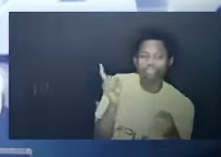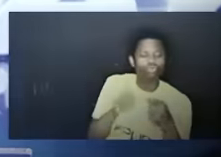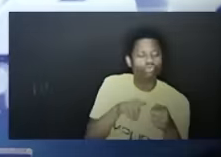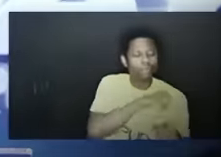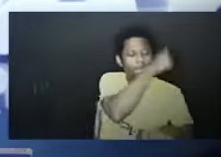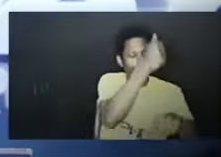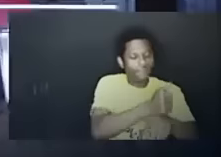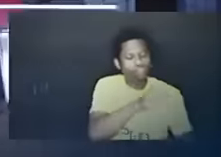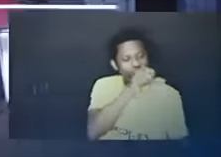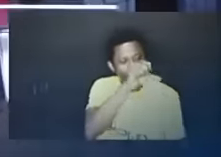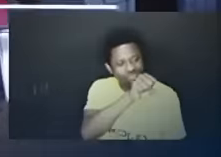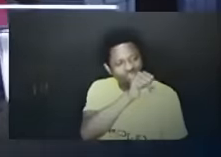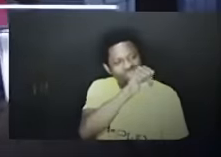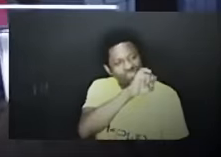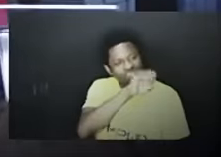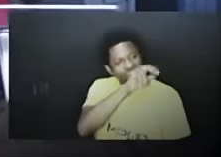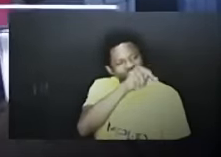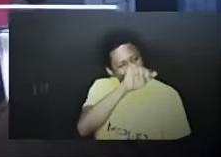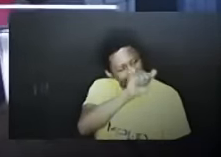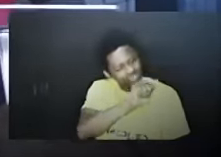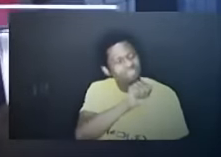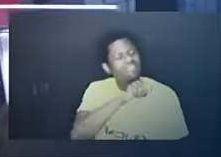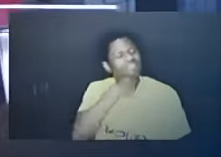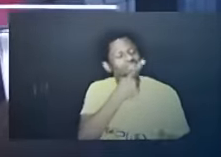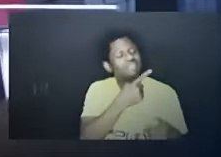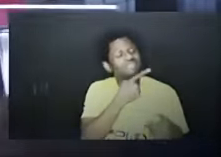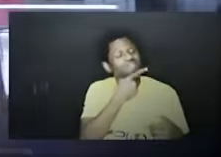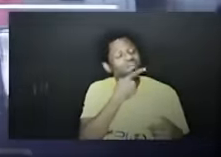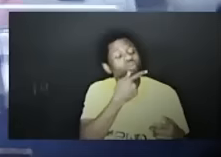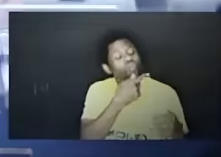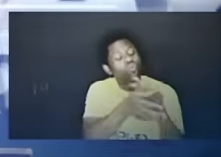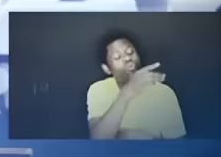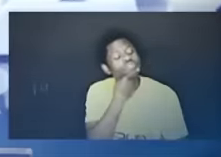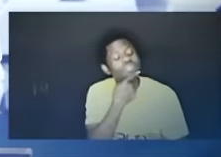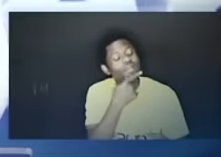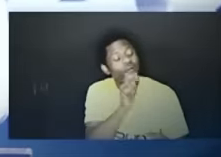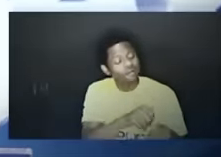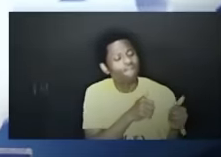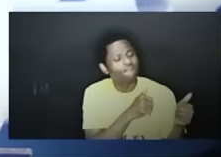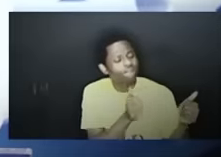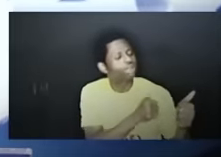called to go with him, the Lord Almighty, to the promised land.